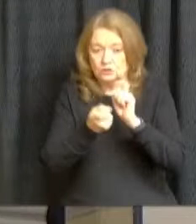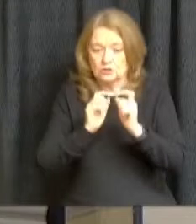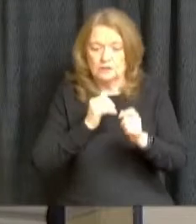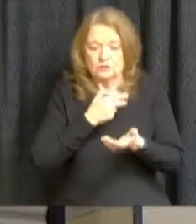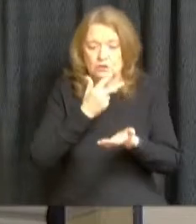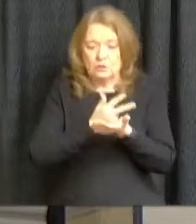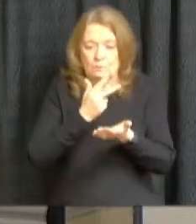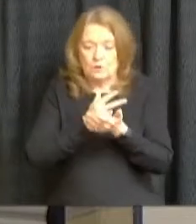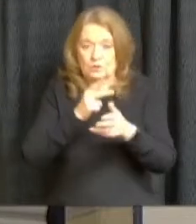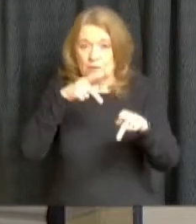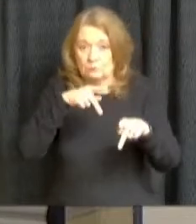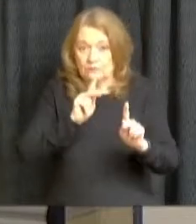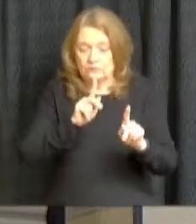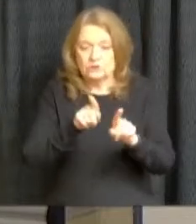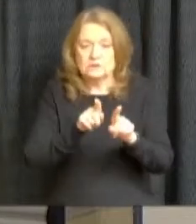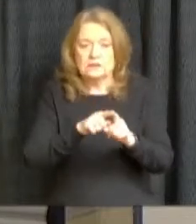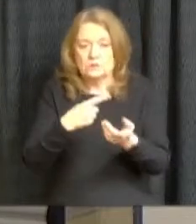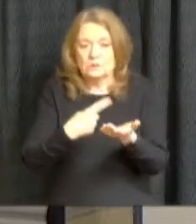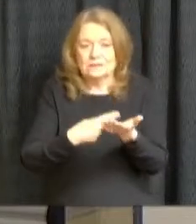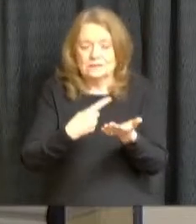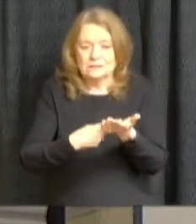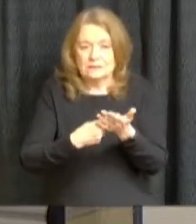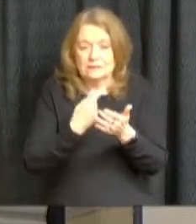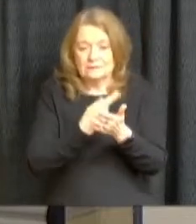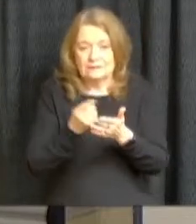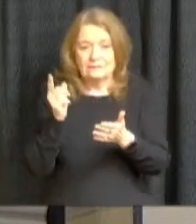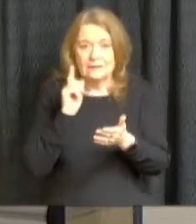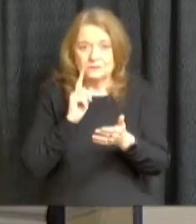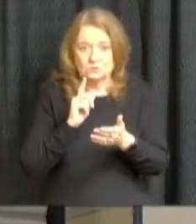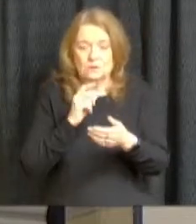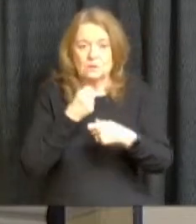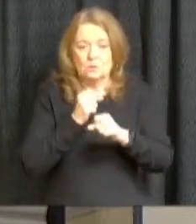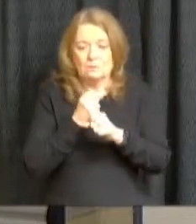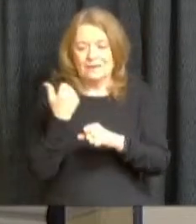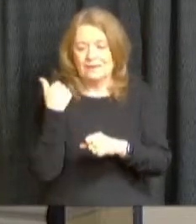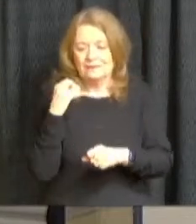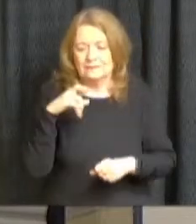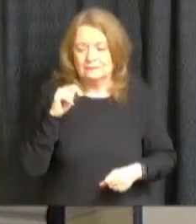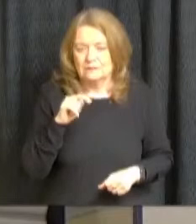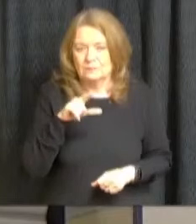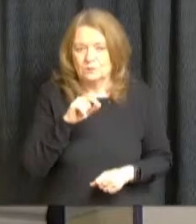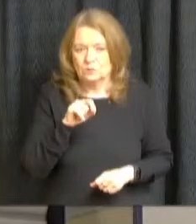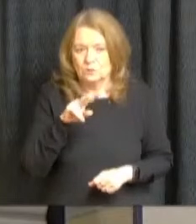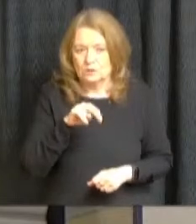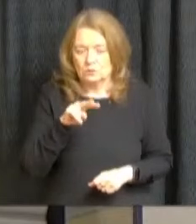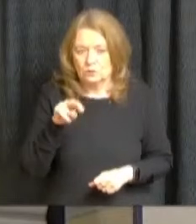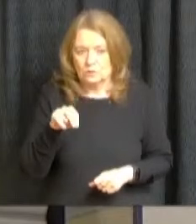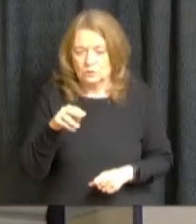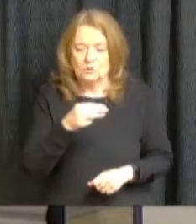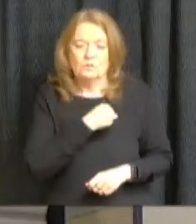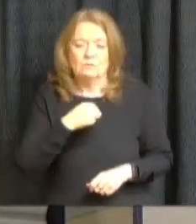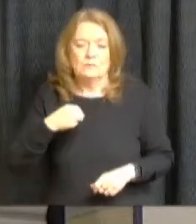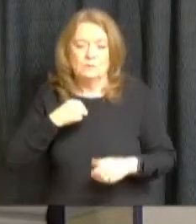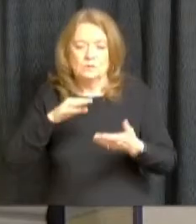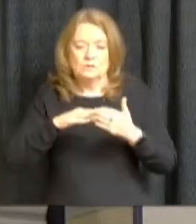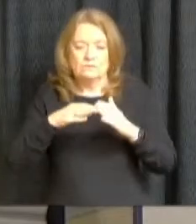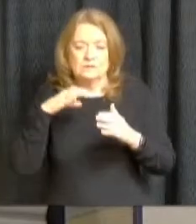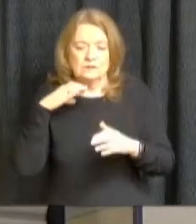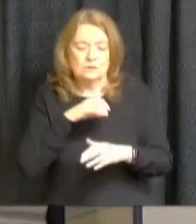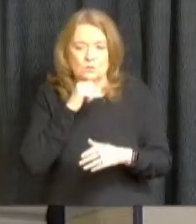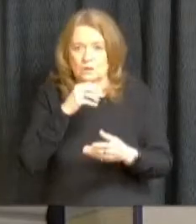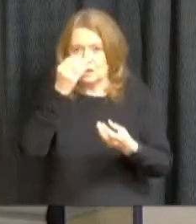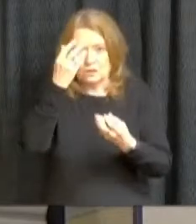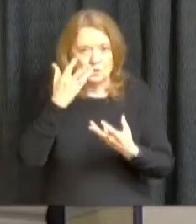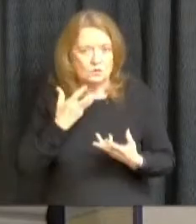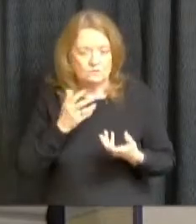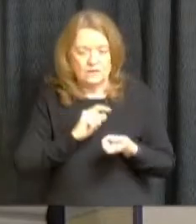parking privileges, as we discussed last week, were made in September 2022. The members of the city council were not notified